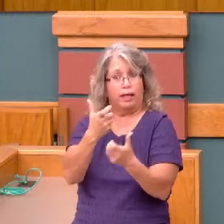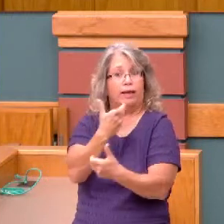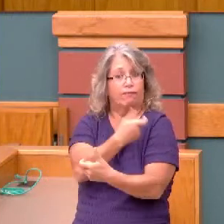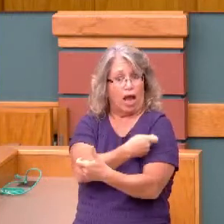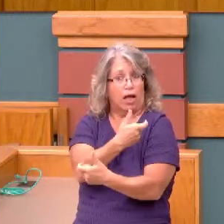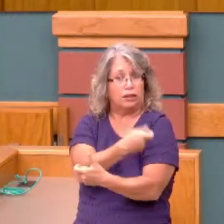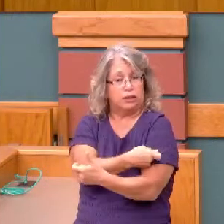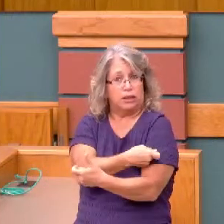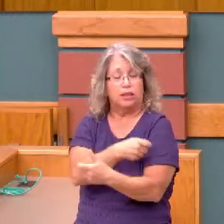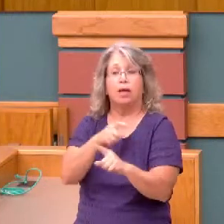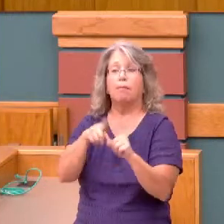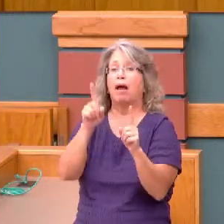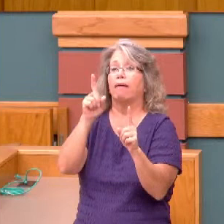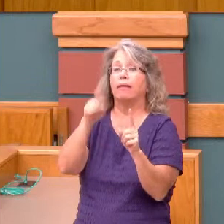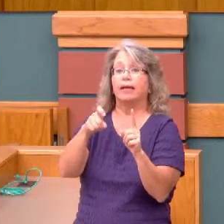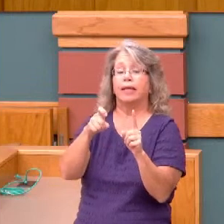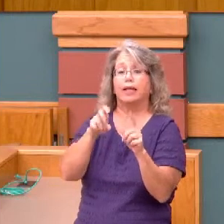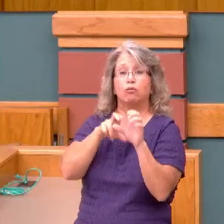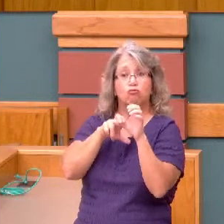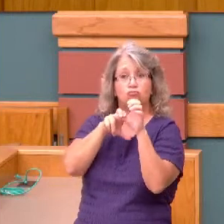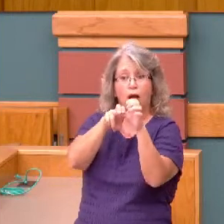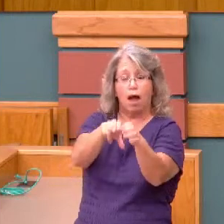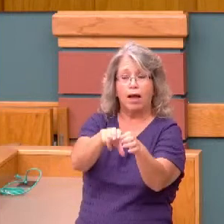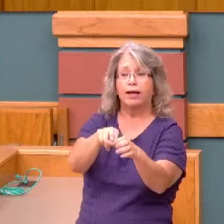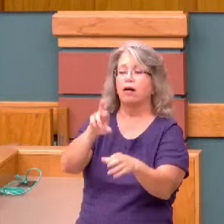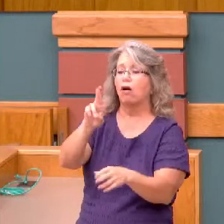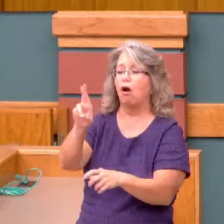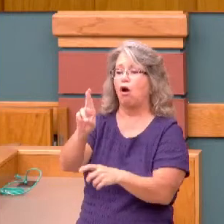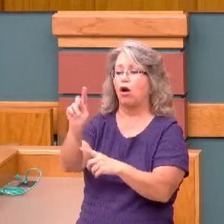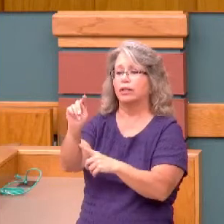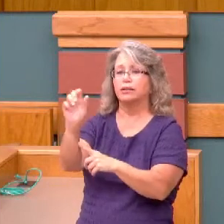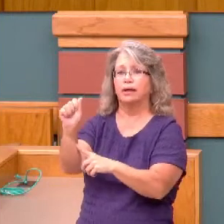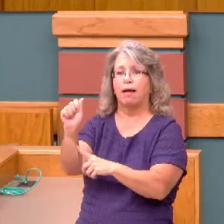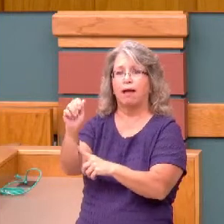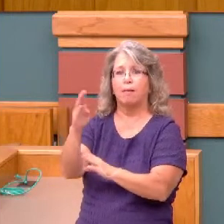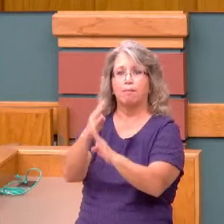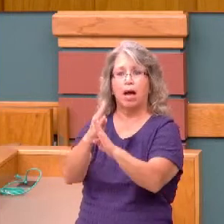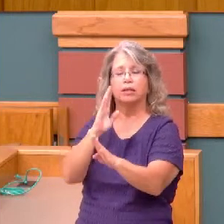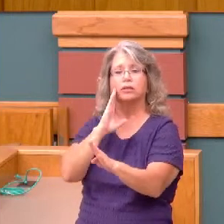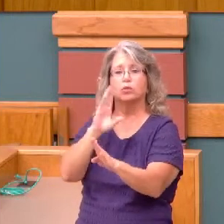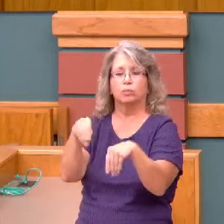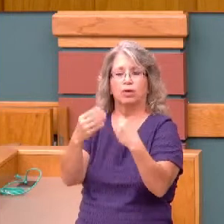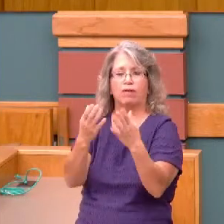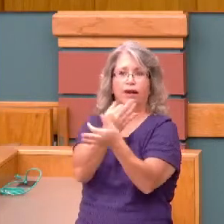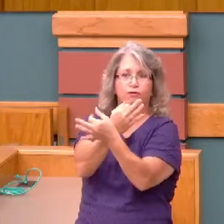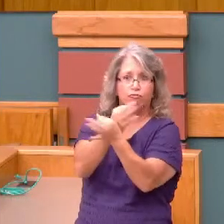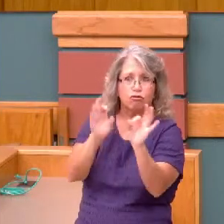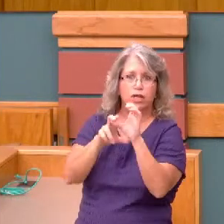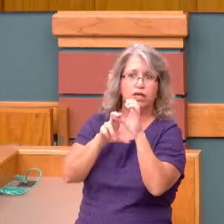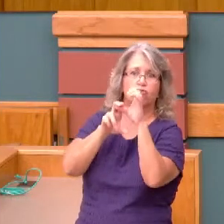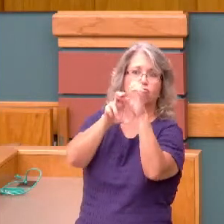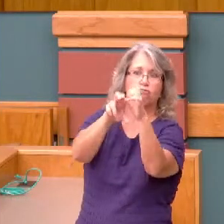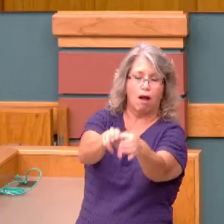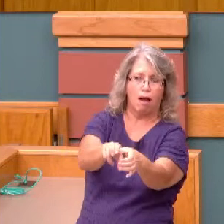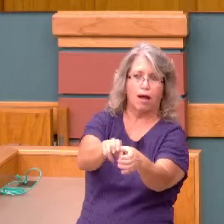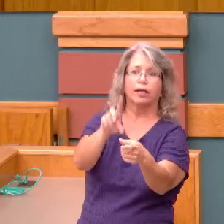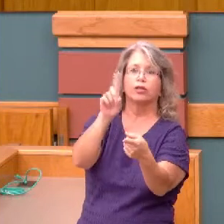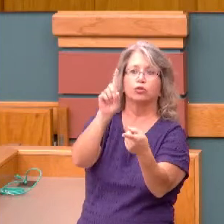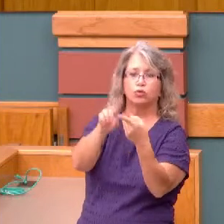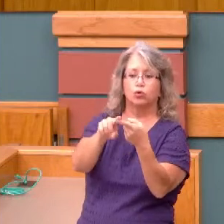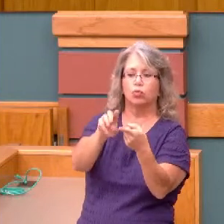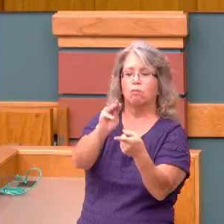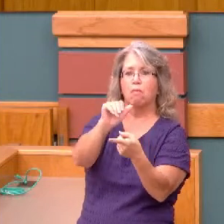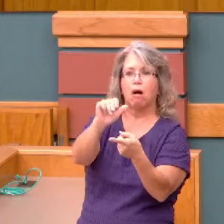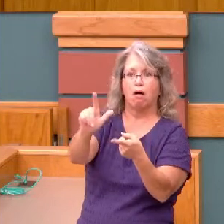Regional Transportation Authority will provide free rides to and from the city's vaccination clinic at La